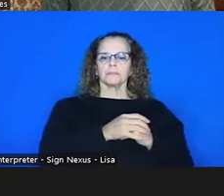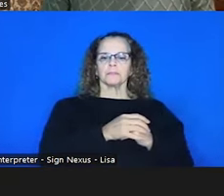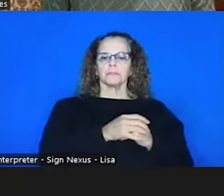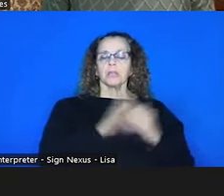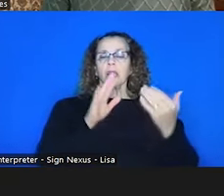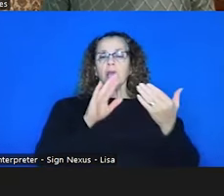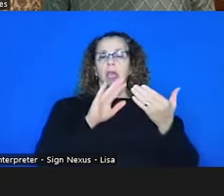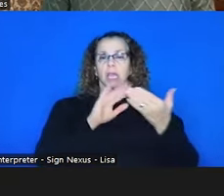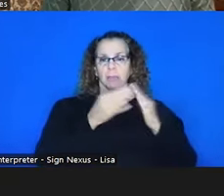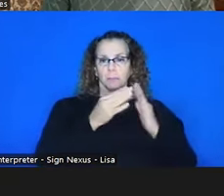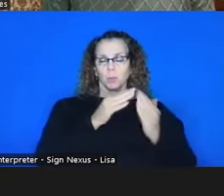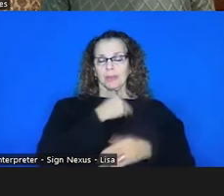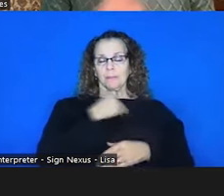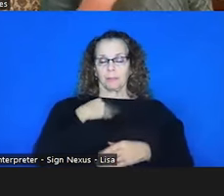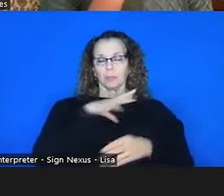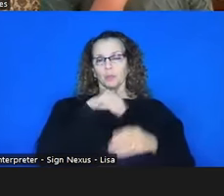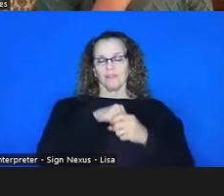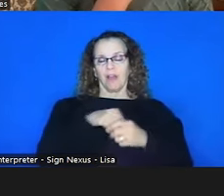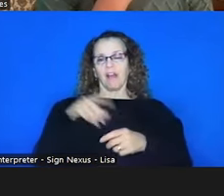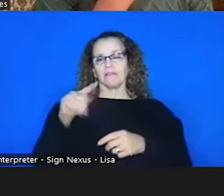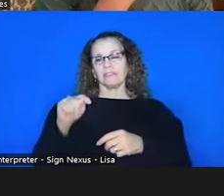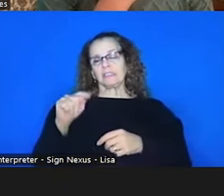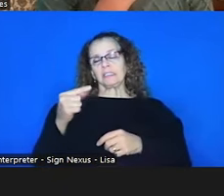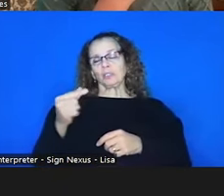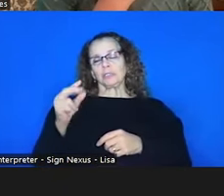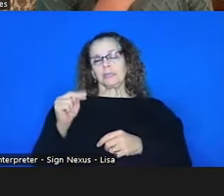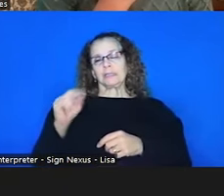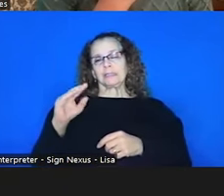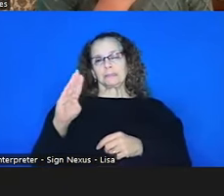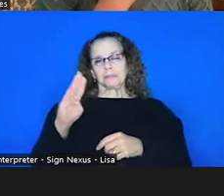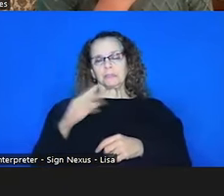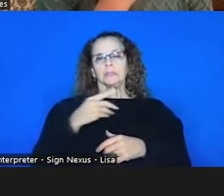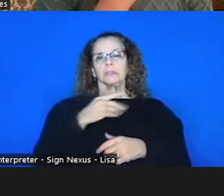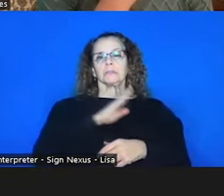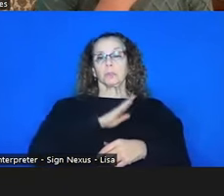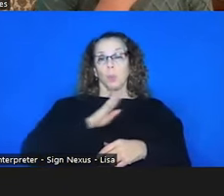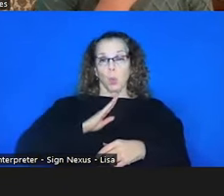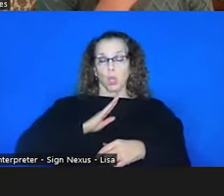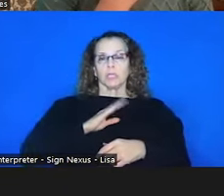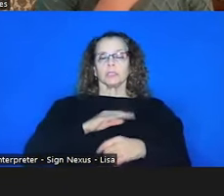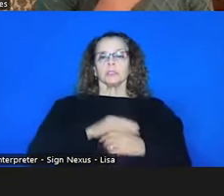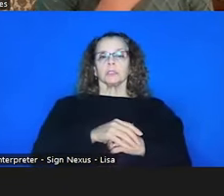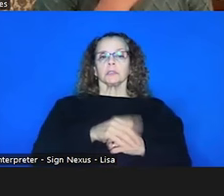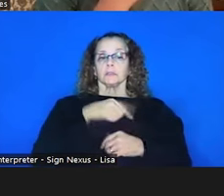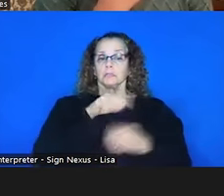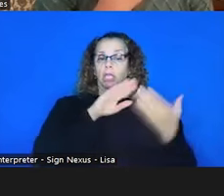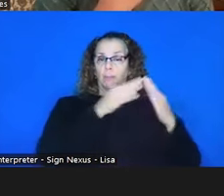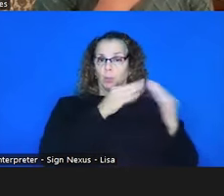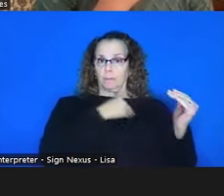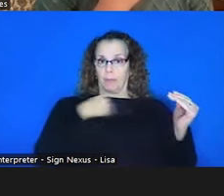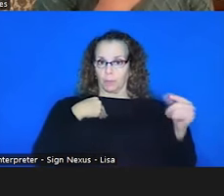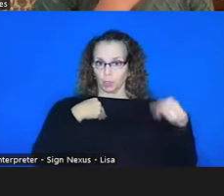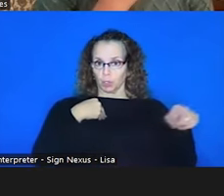TGNCMB advisory board, you know, it's really an empowering experience because TGNCMB community members are able